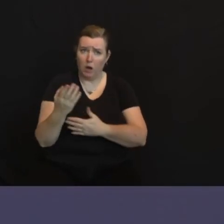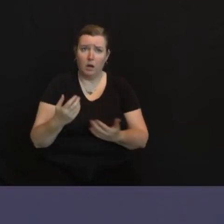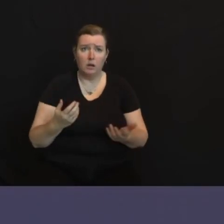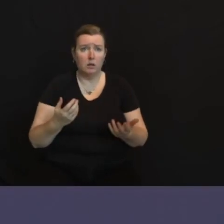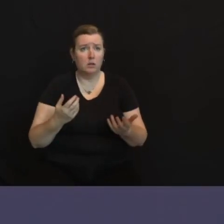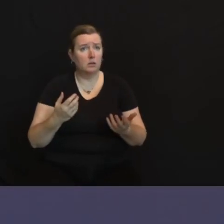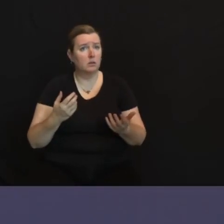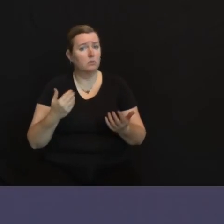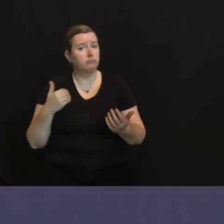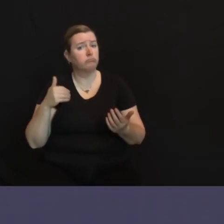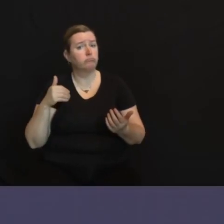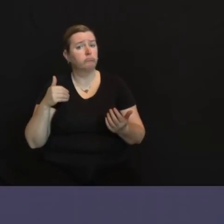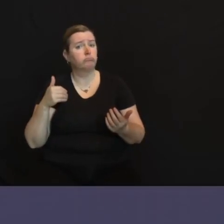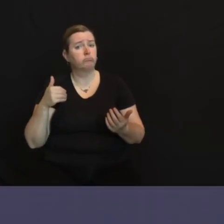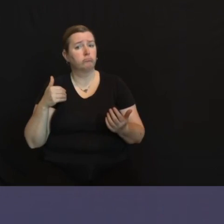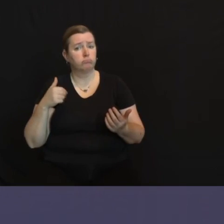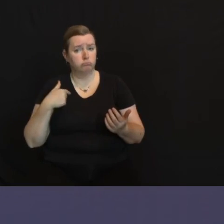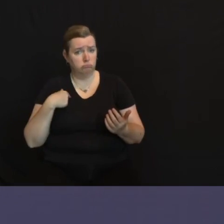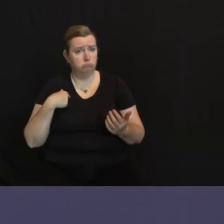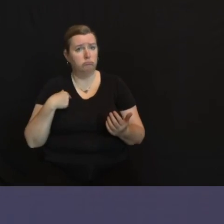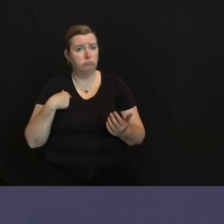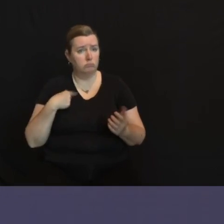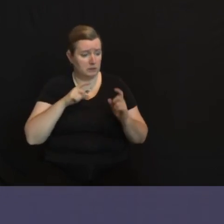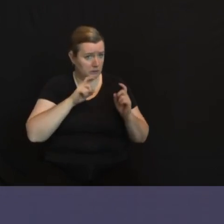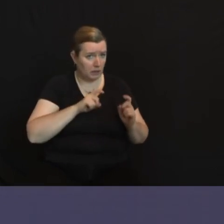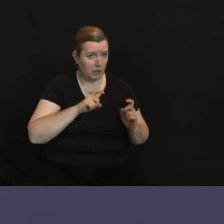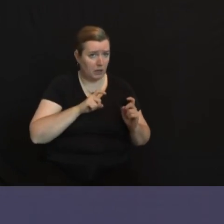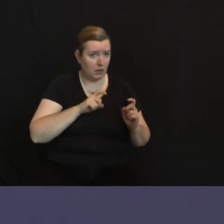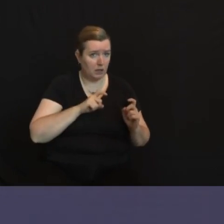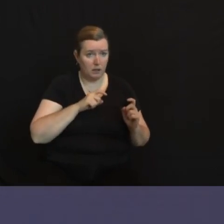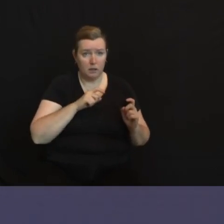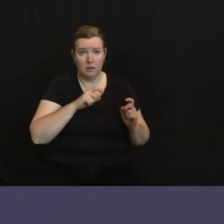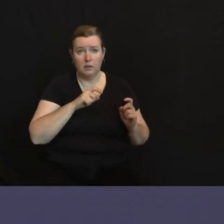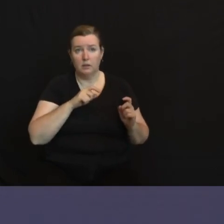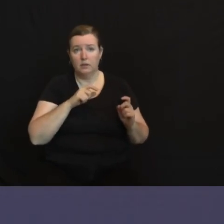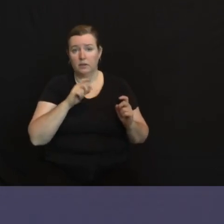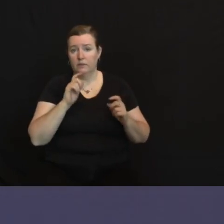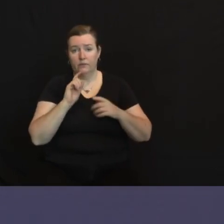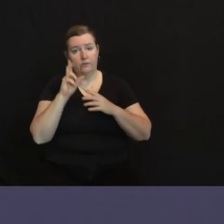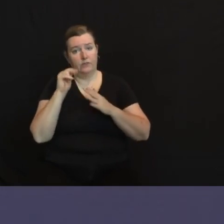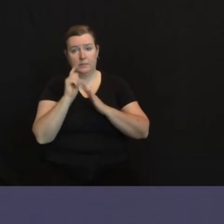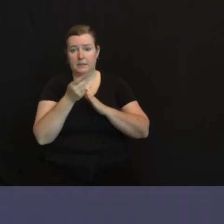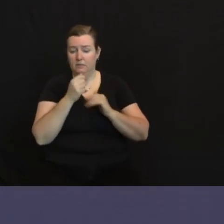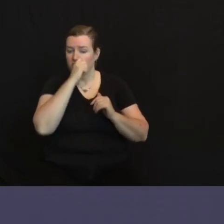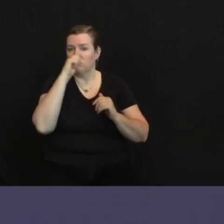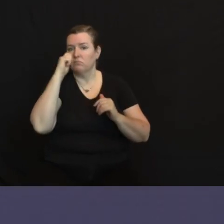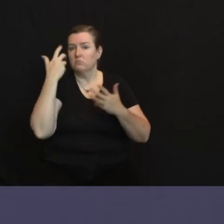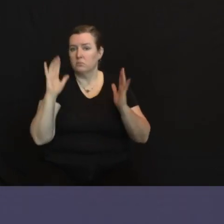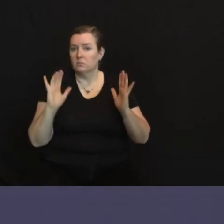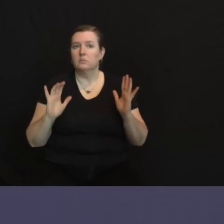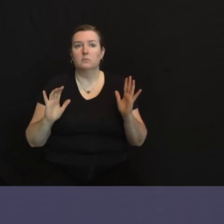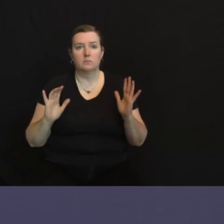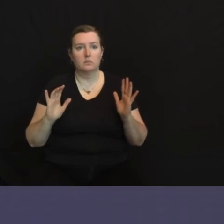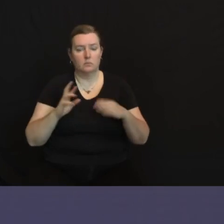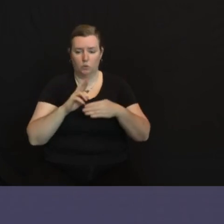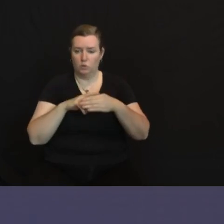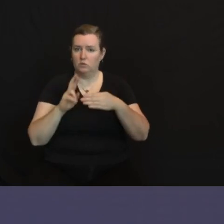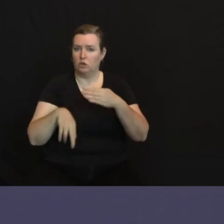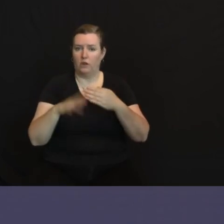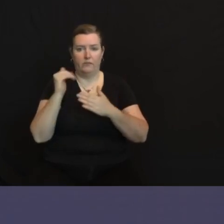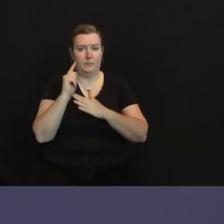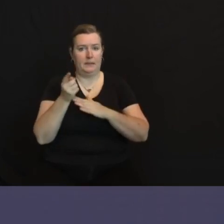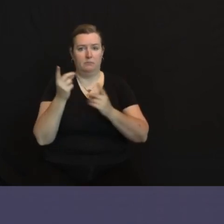it was. I had an answer in 15 minutes. So, farm, I assume you mean farm workers, is that correct? Yes.